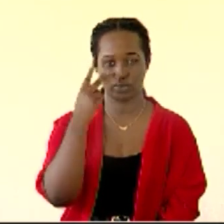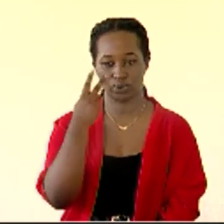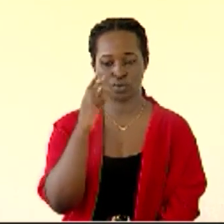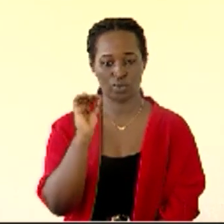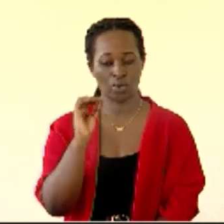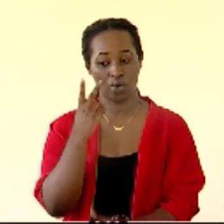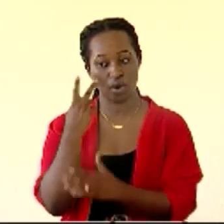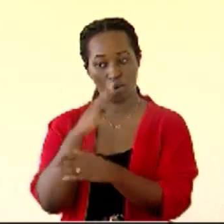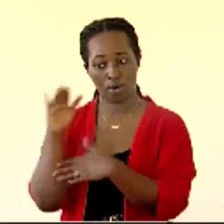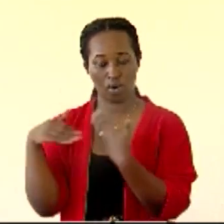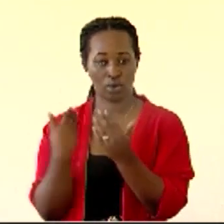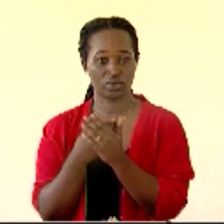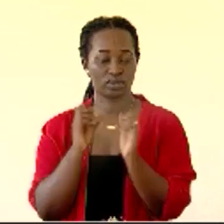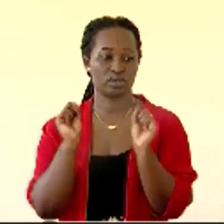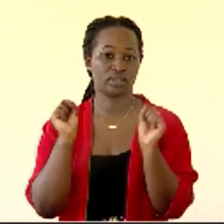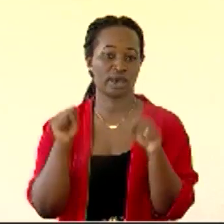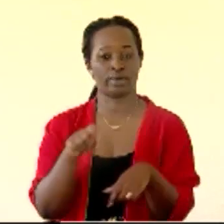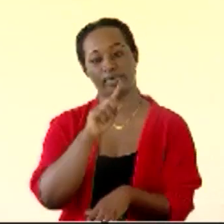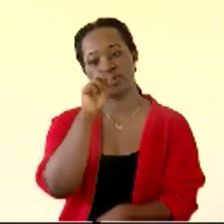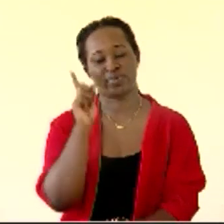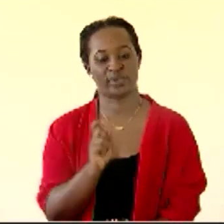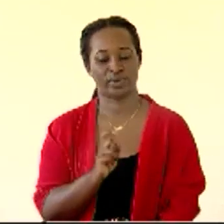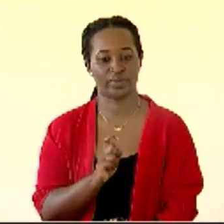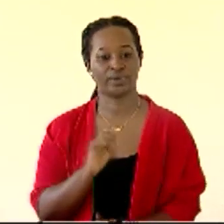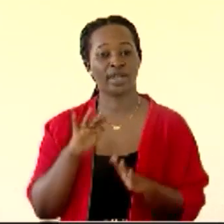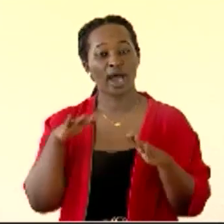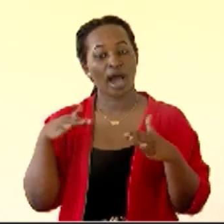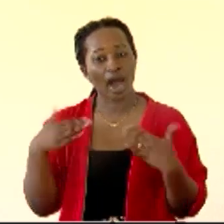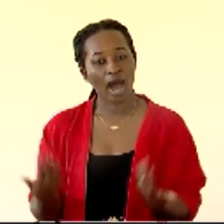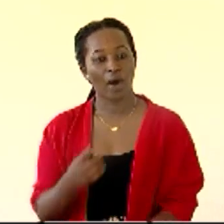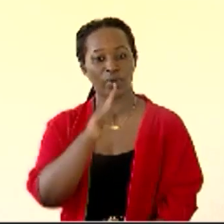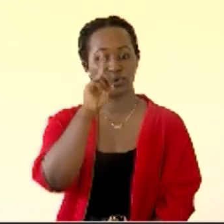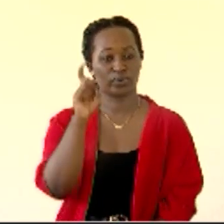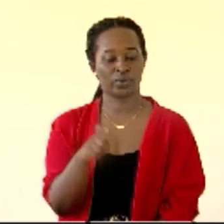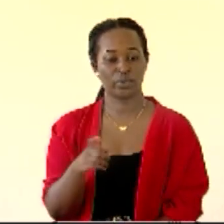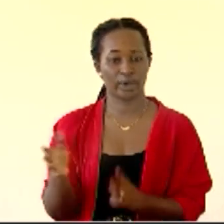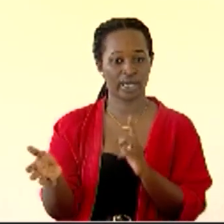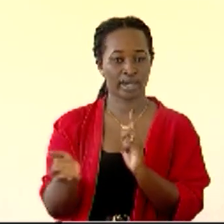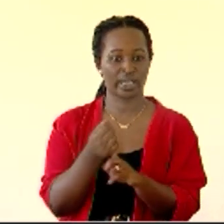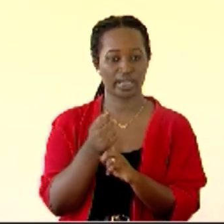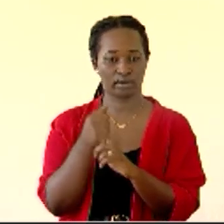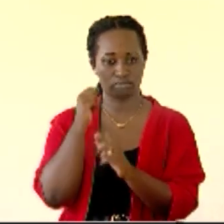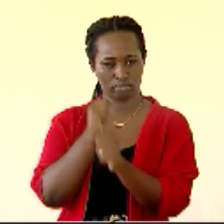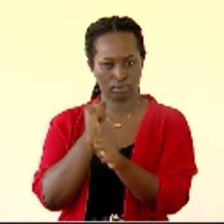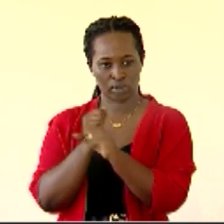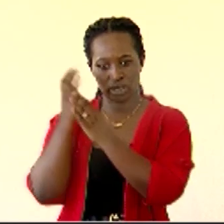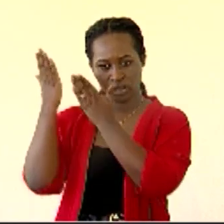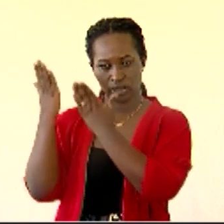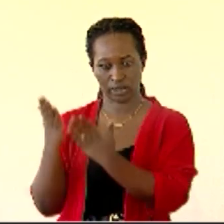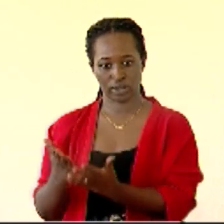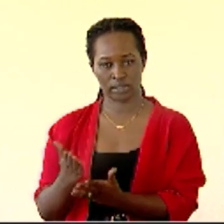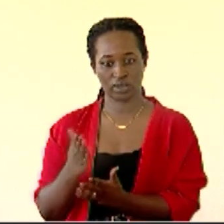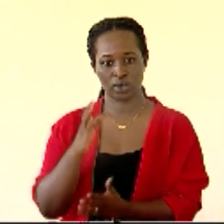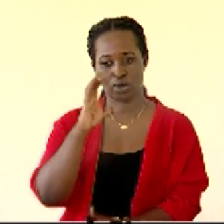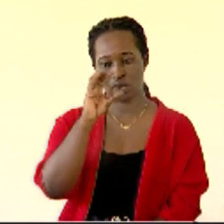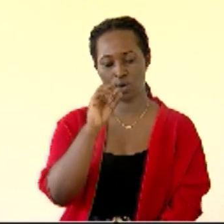be the questions. How would you carry out the following conversions? You have